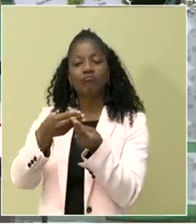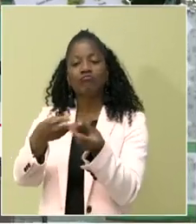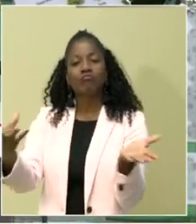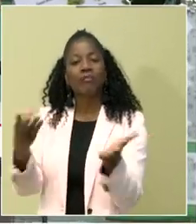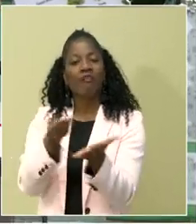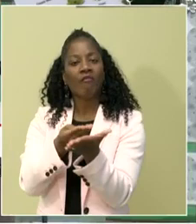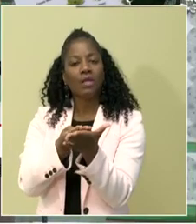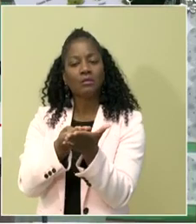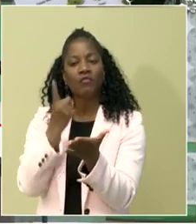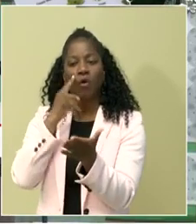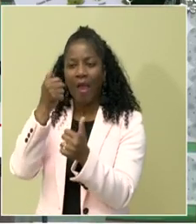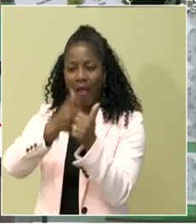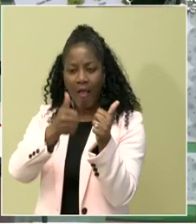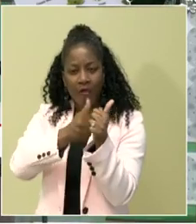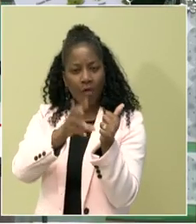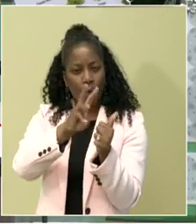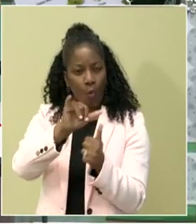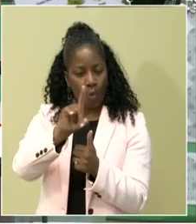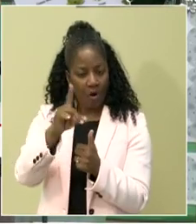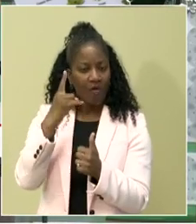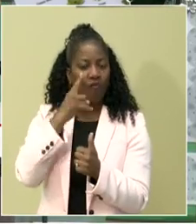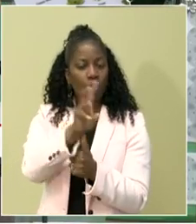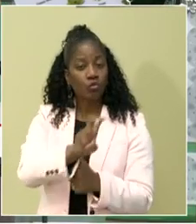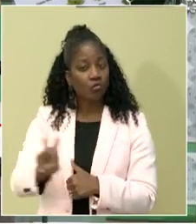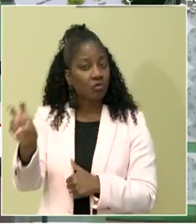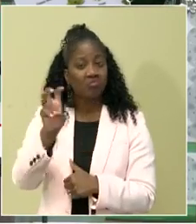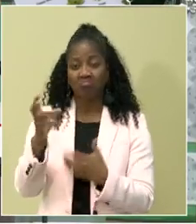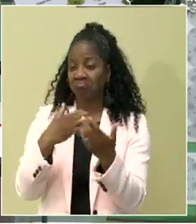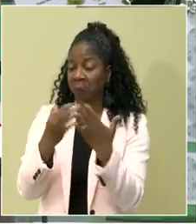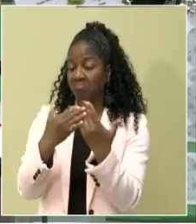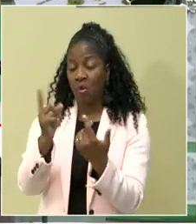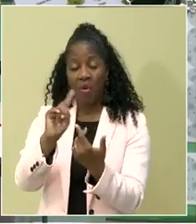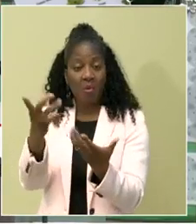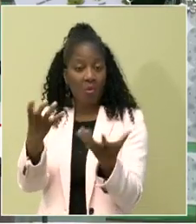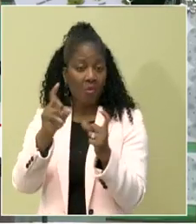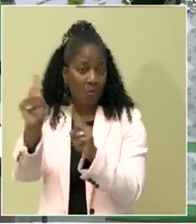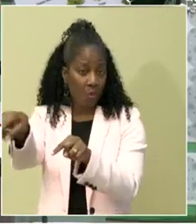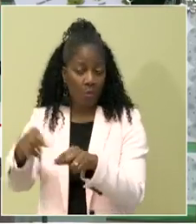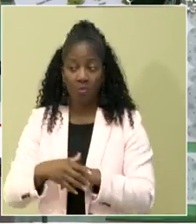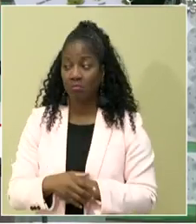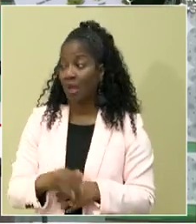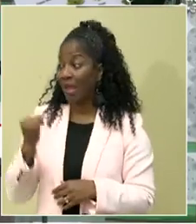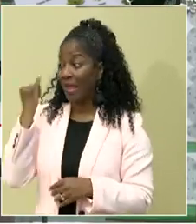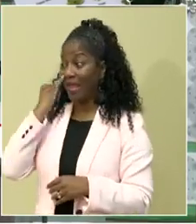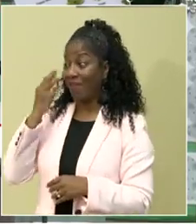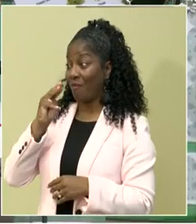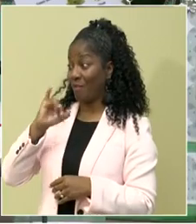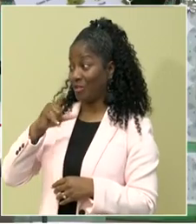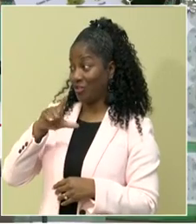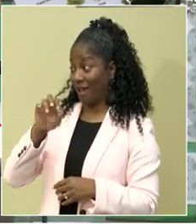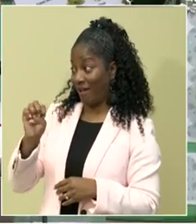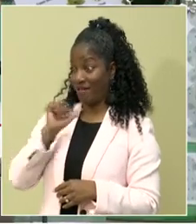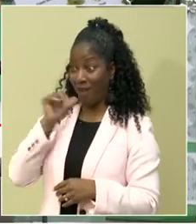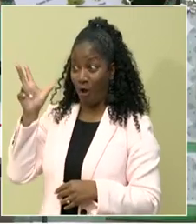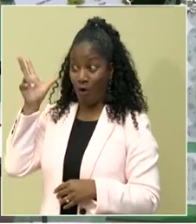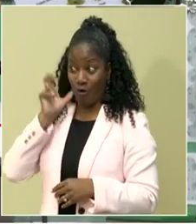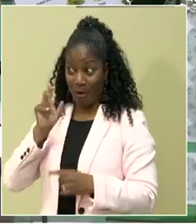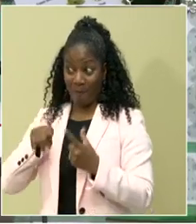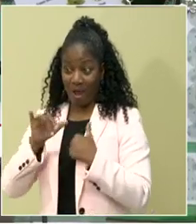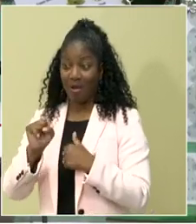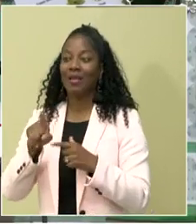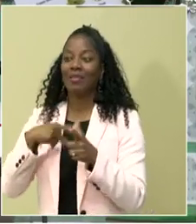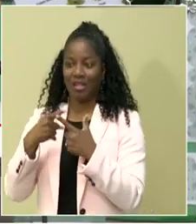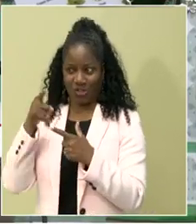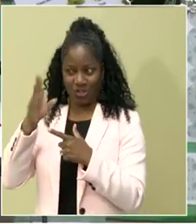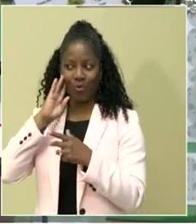ward to do trips wherever they wanted. So if Michelle hasn't talked to you about it, you will be soon, because I know